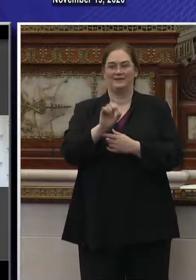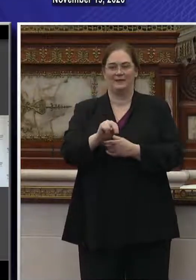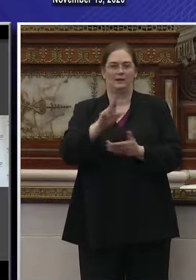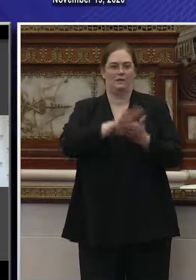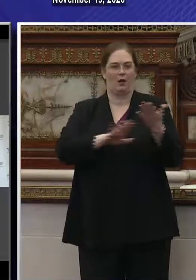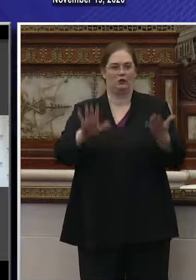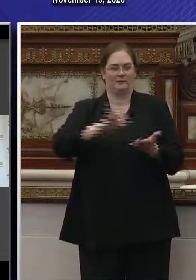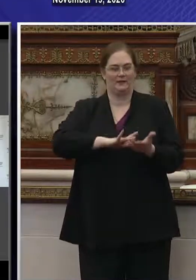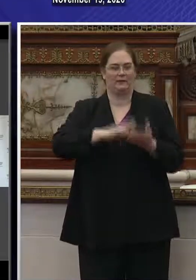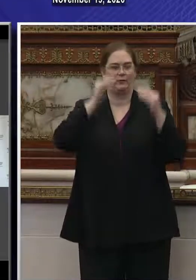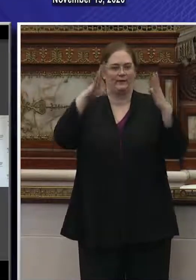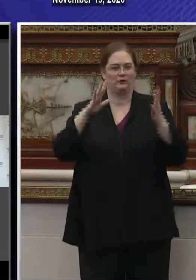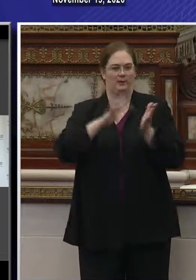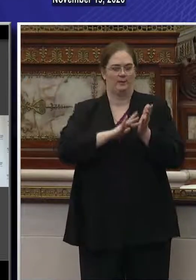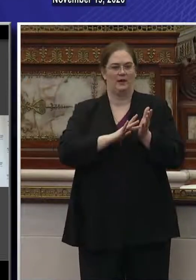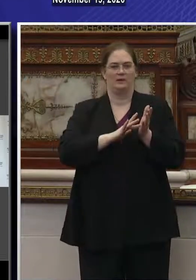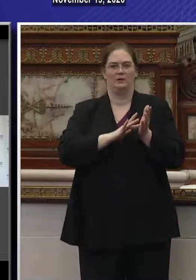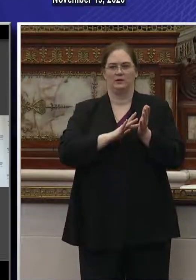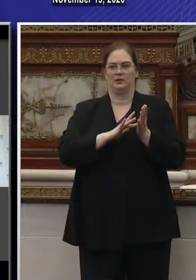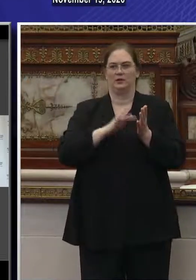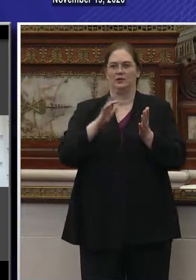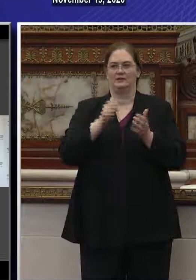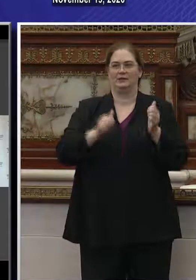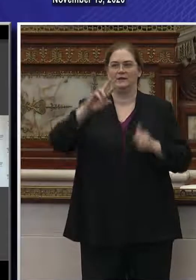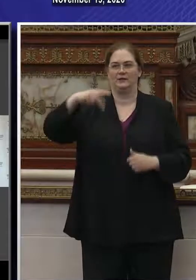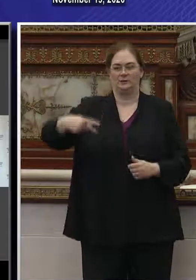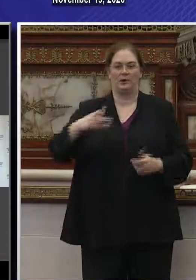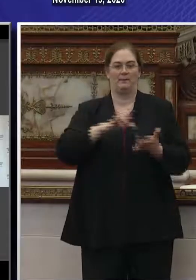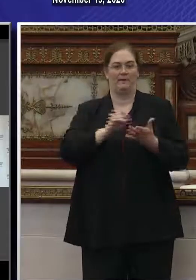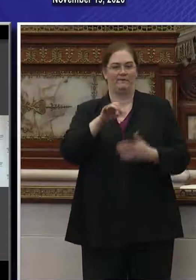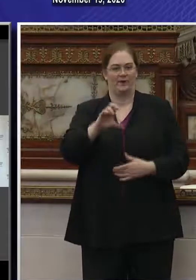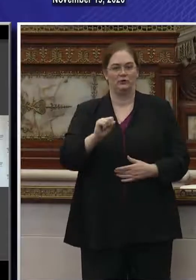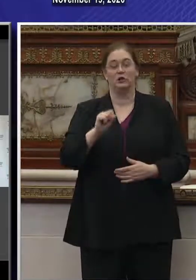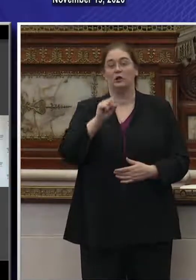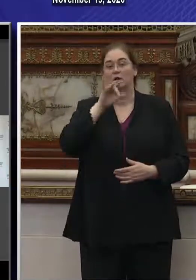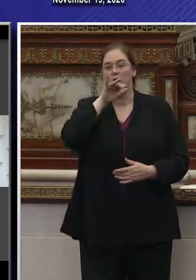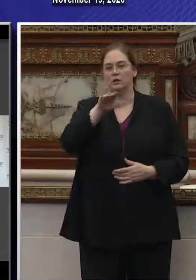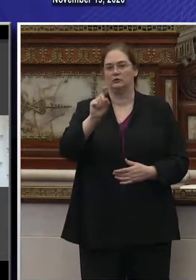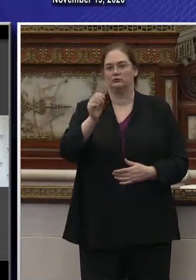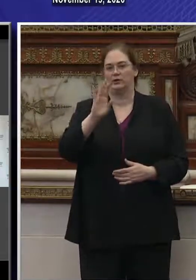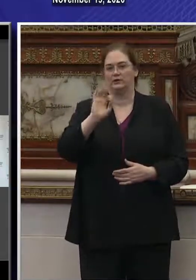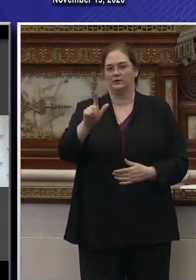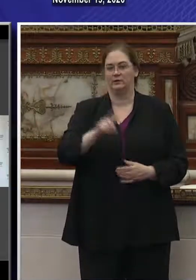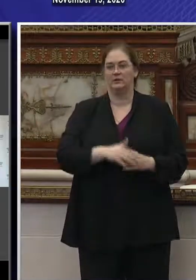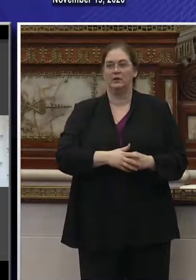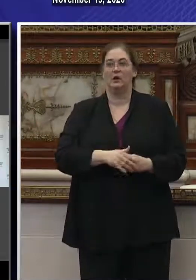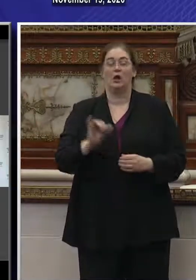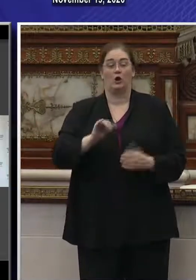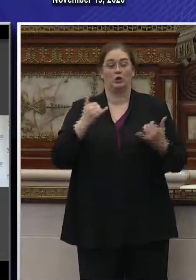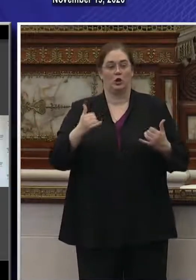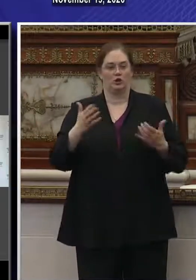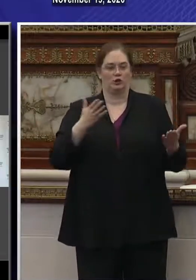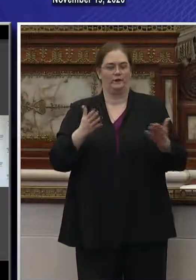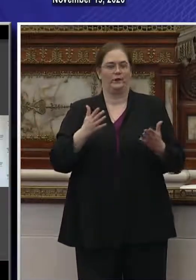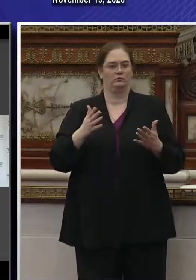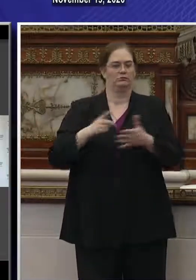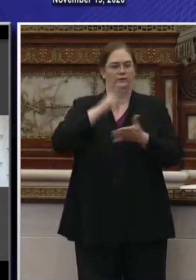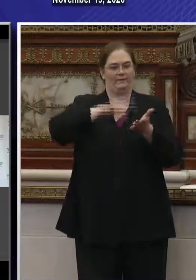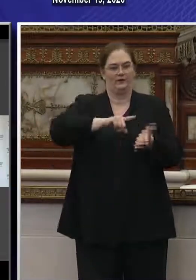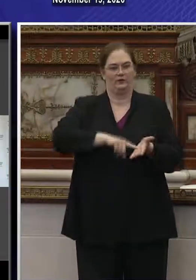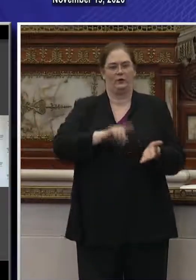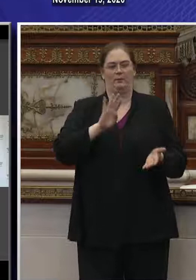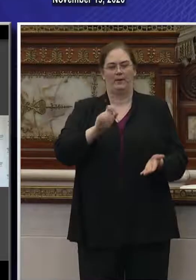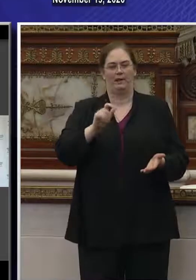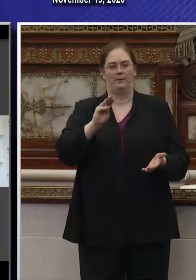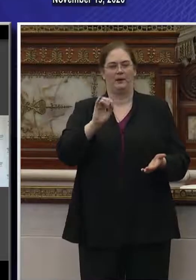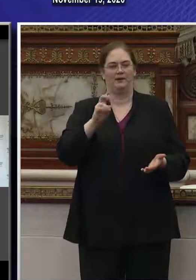College of Medicine, Professor of Medicine, Emergency Medicine, Senior Vice President of Medical Affairs at Drexel. I also currently serve as the Principal Investigator for the Bill and